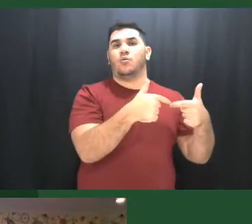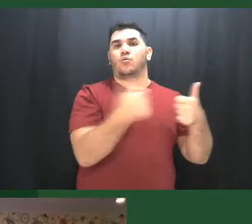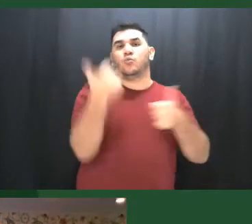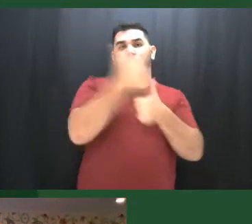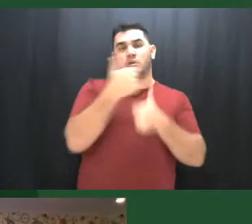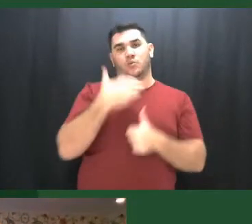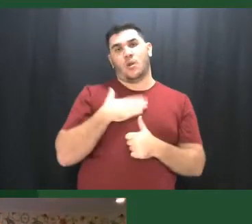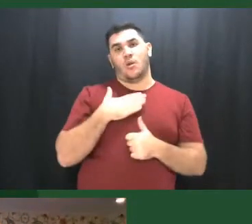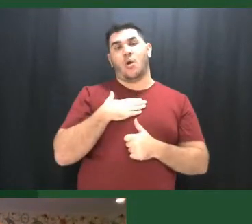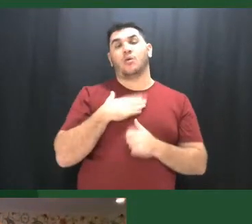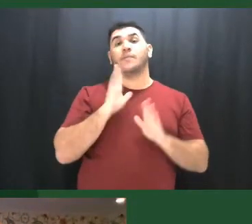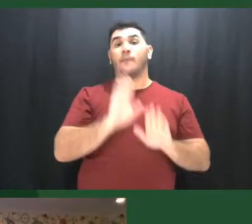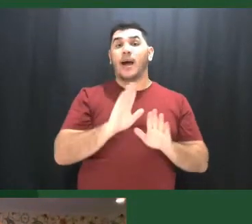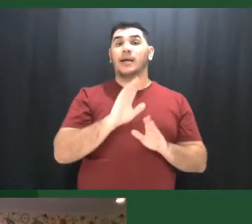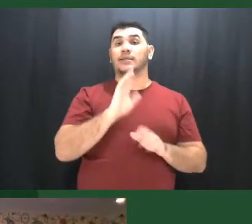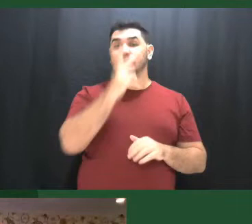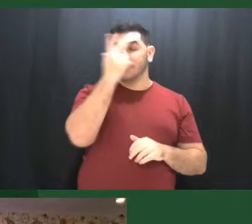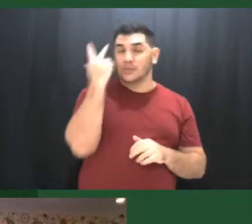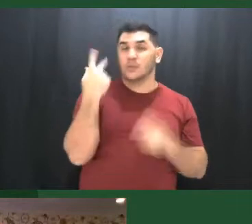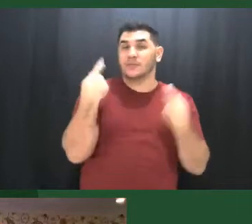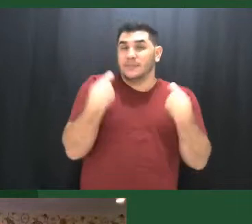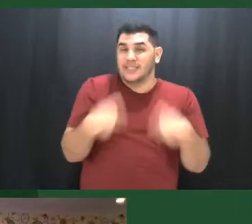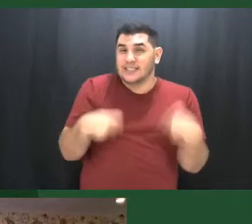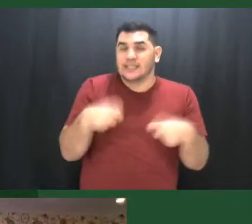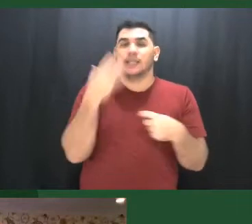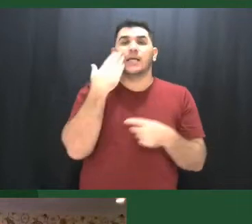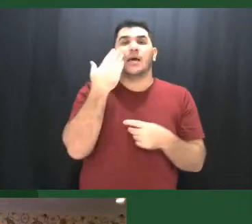be in charge of their own world.